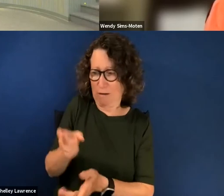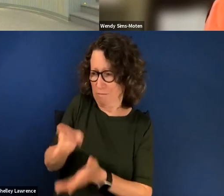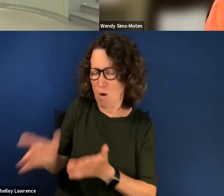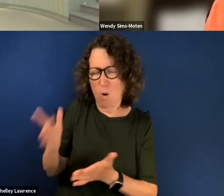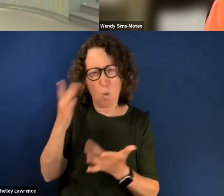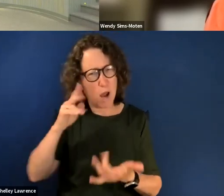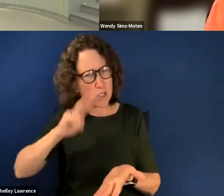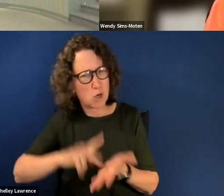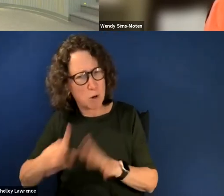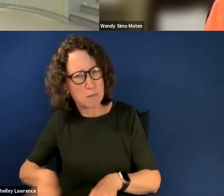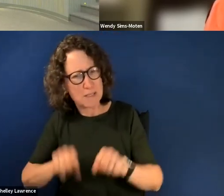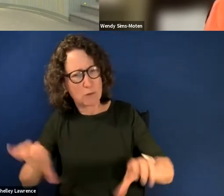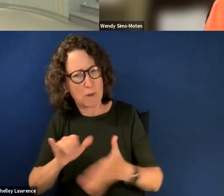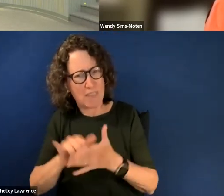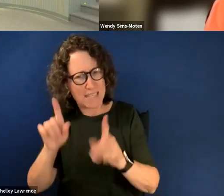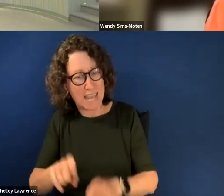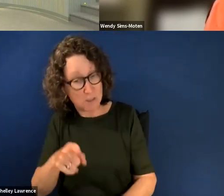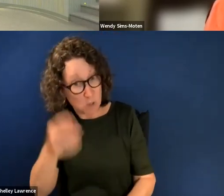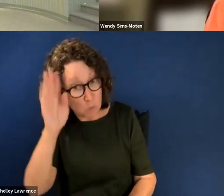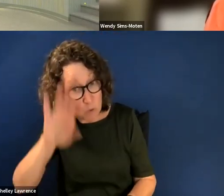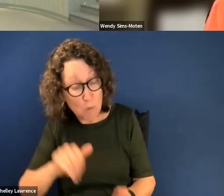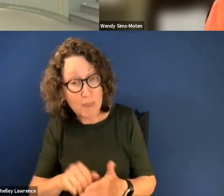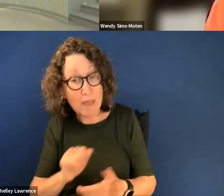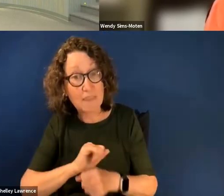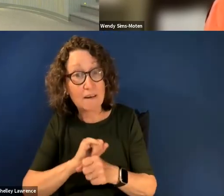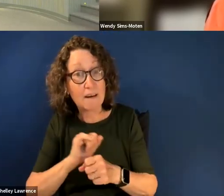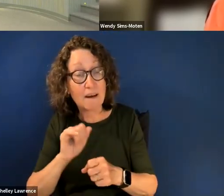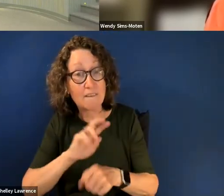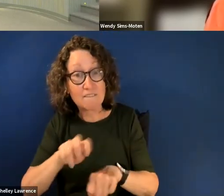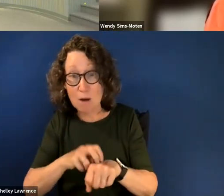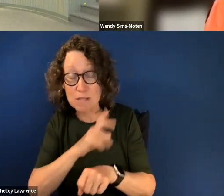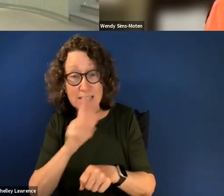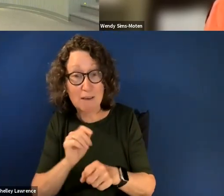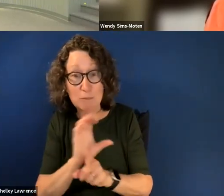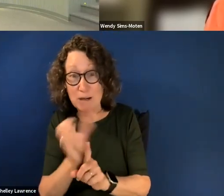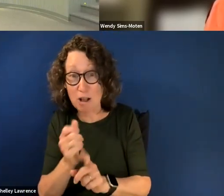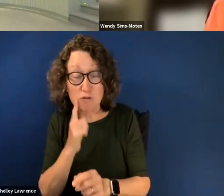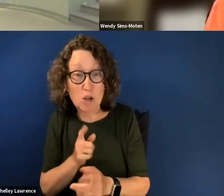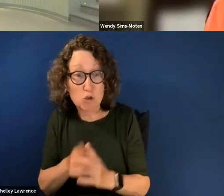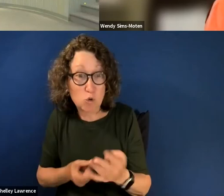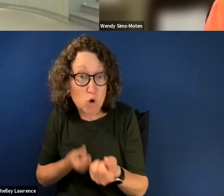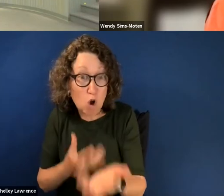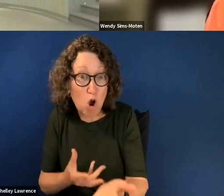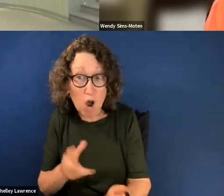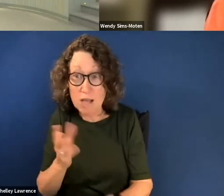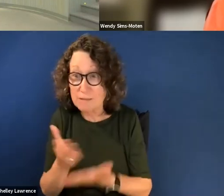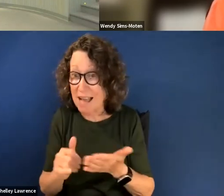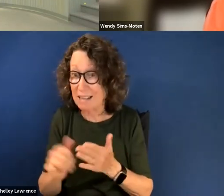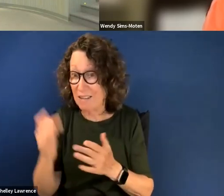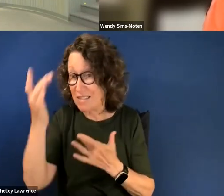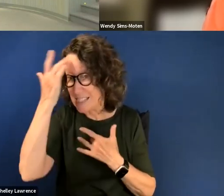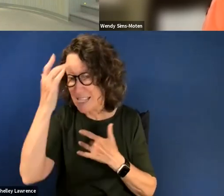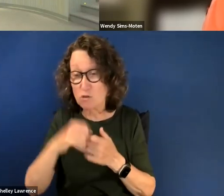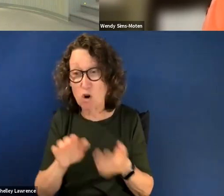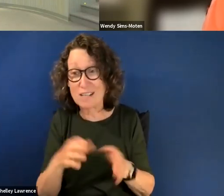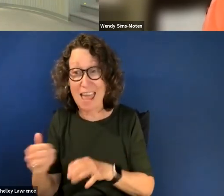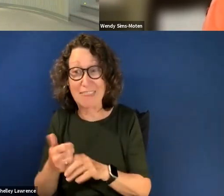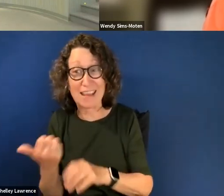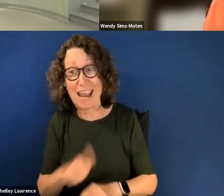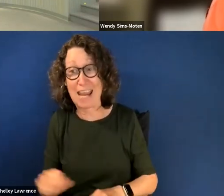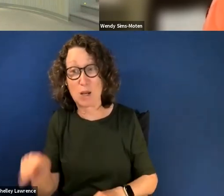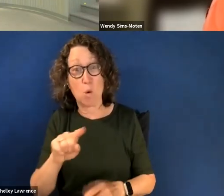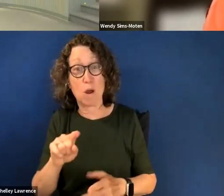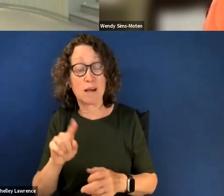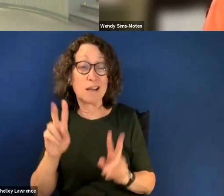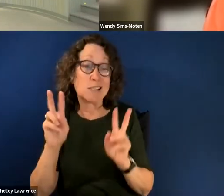your purpose for doing this? Do you know that the virus has never been cultured as a true causative factor of disease or death in anyone